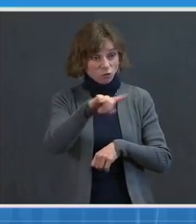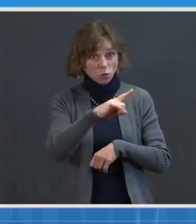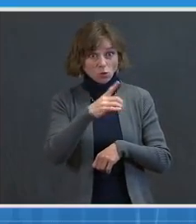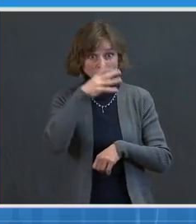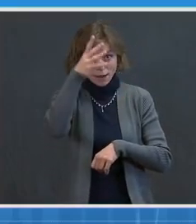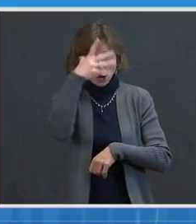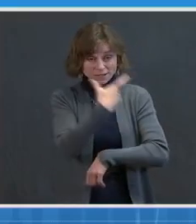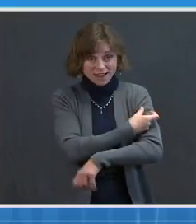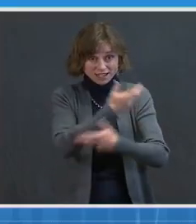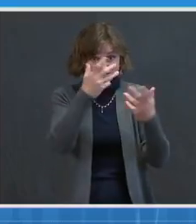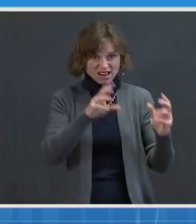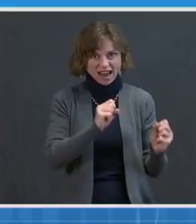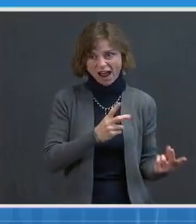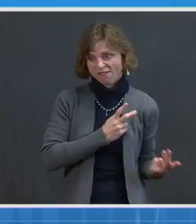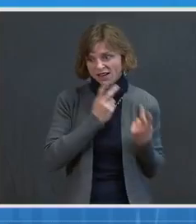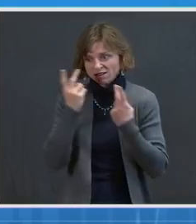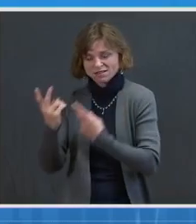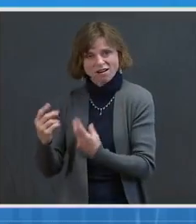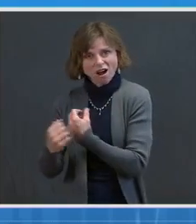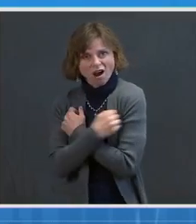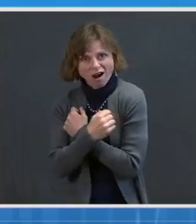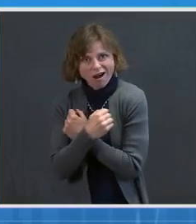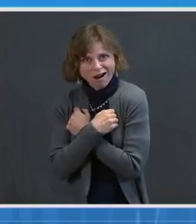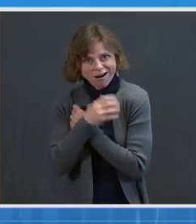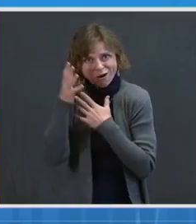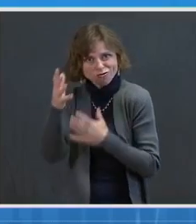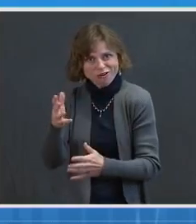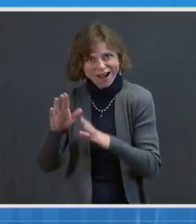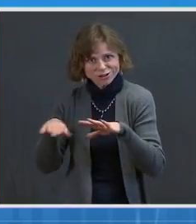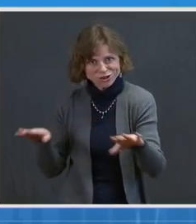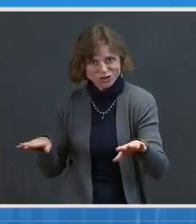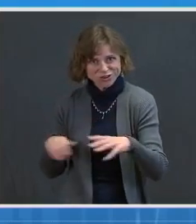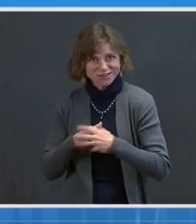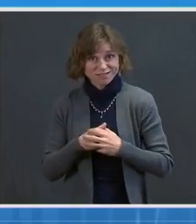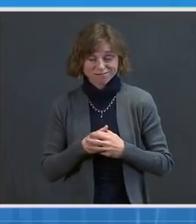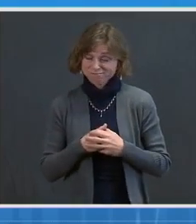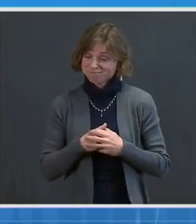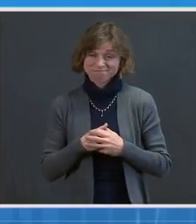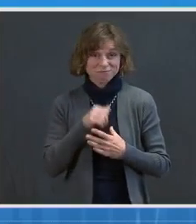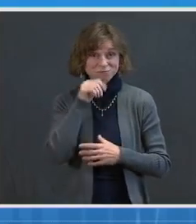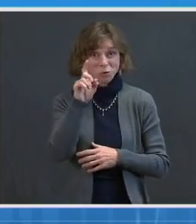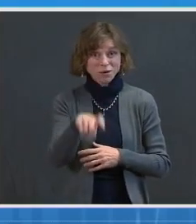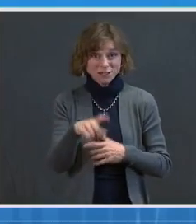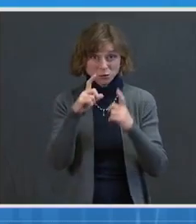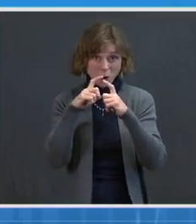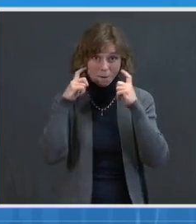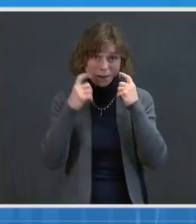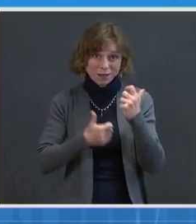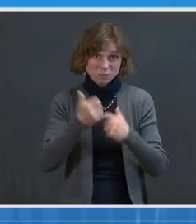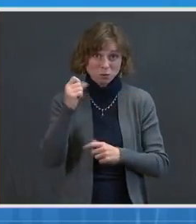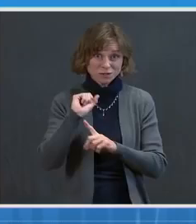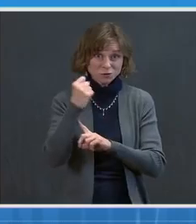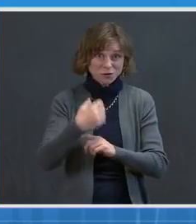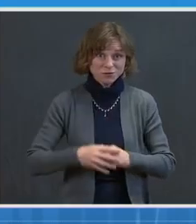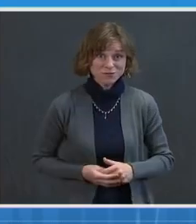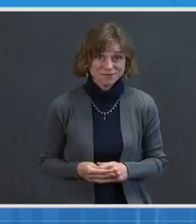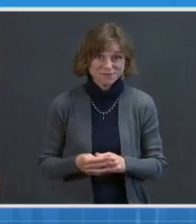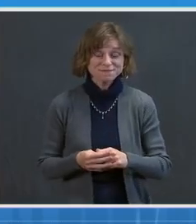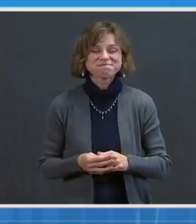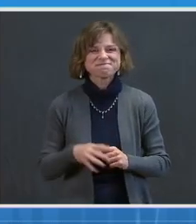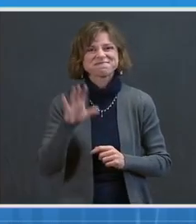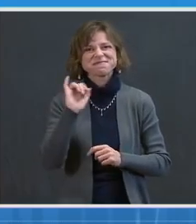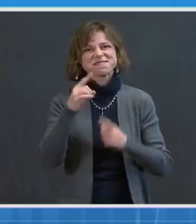their grandchildren, and in most circumstances, without wearing a mask. This is an